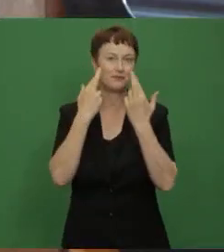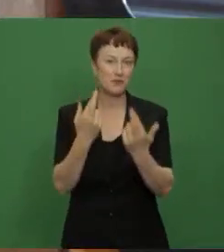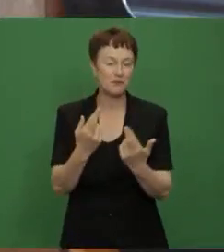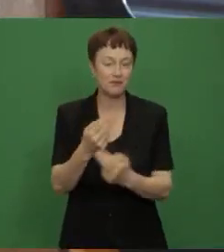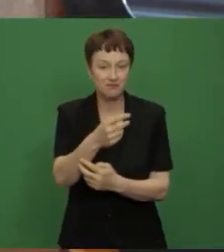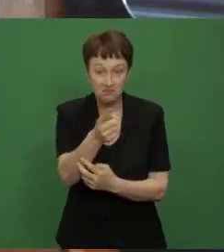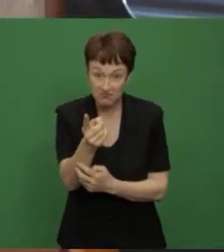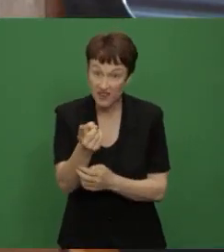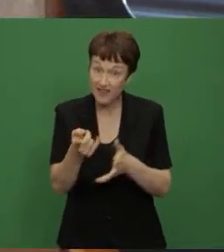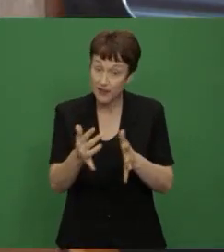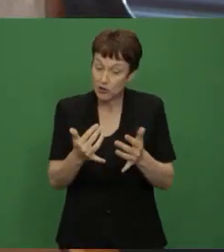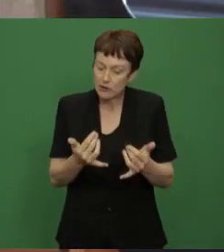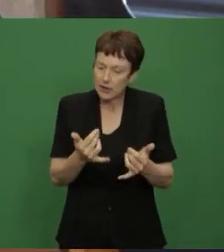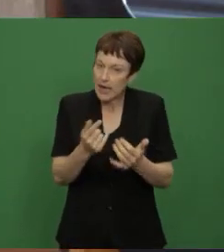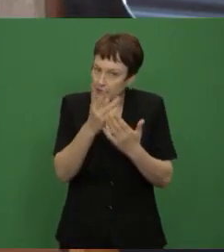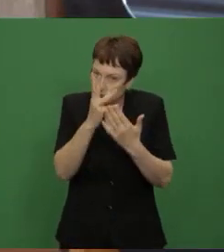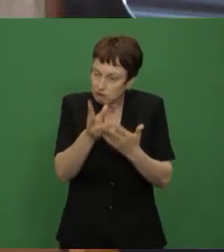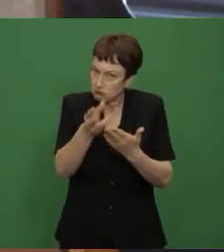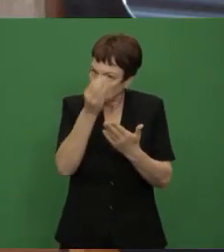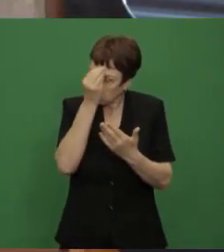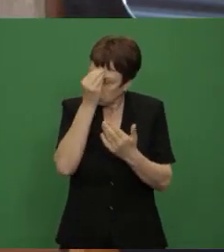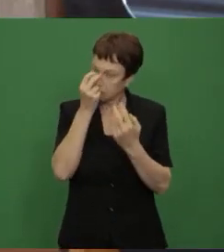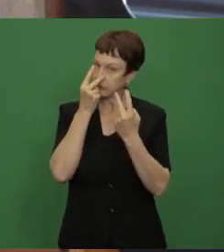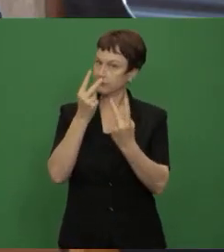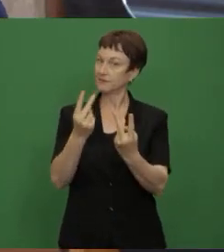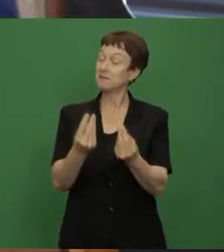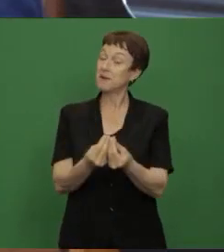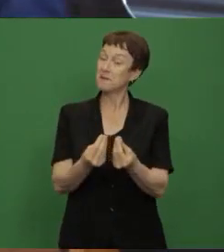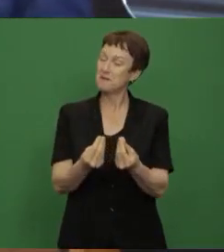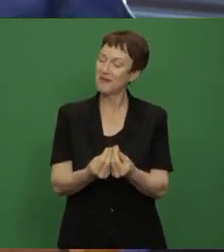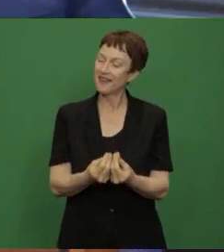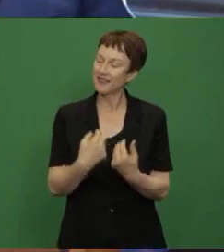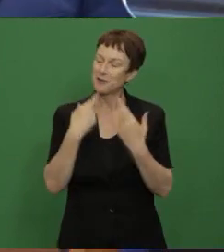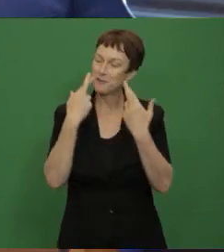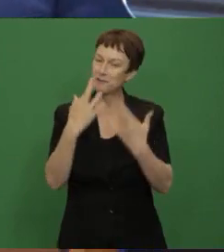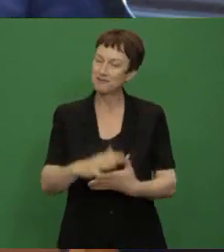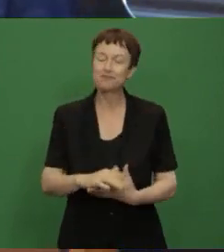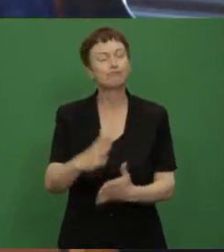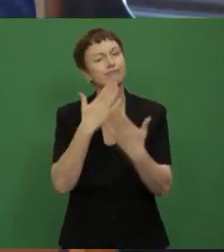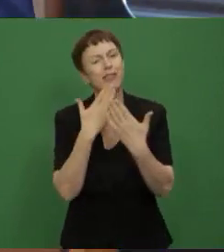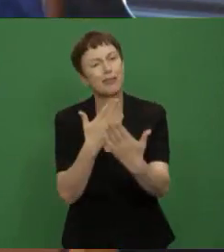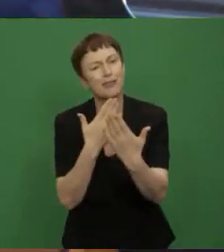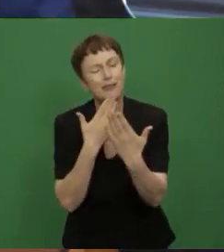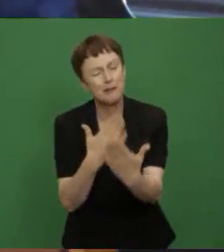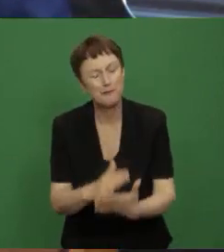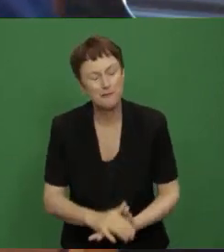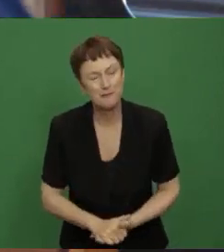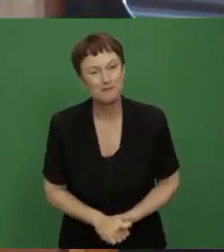learned something from this the proceedings today. Thank you very much.